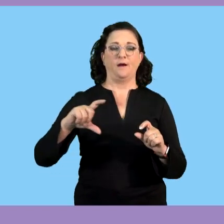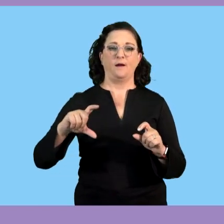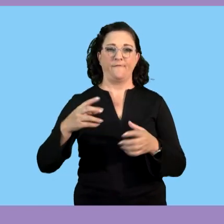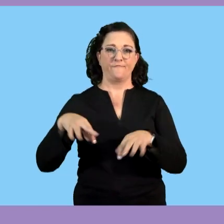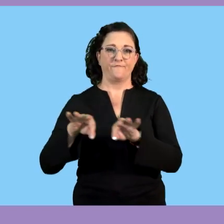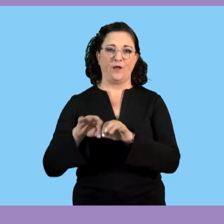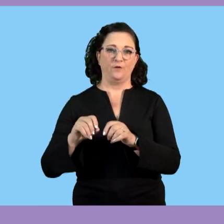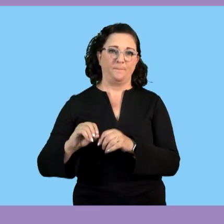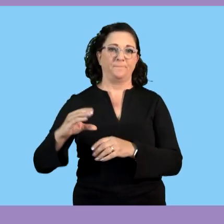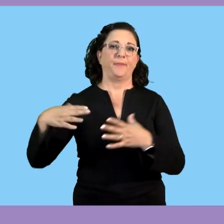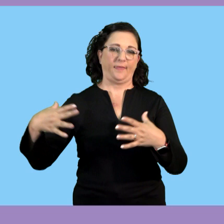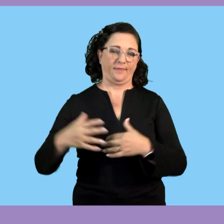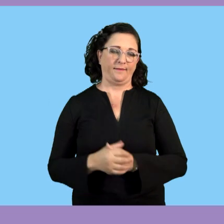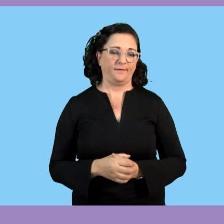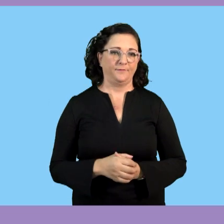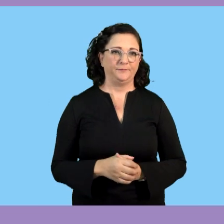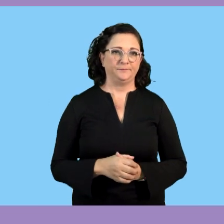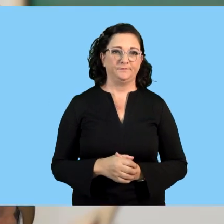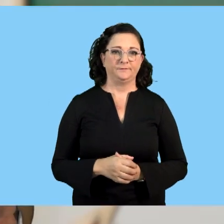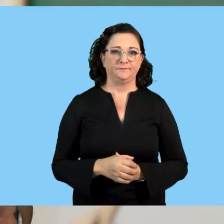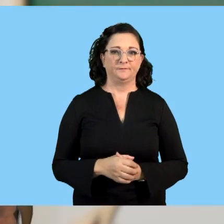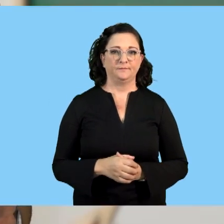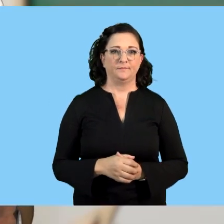or greater value or size.